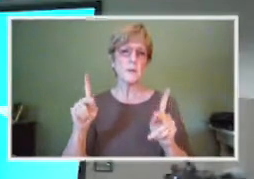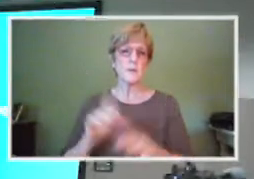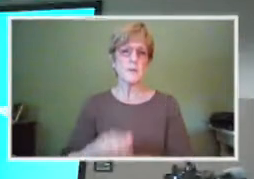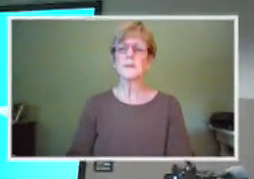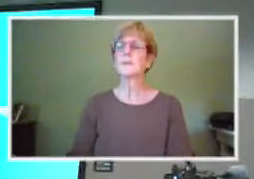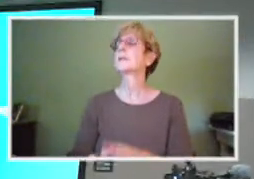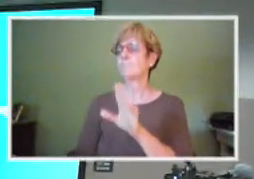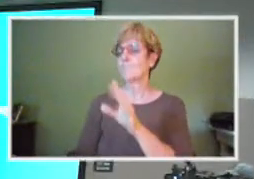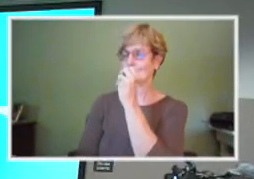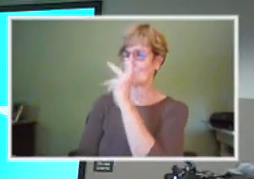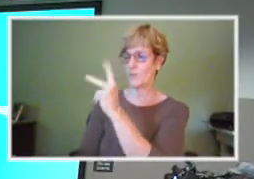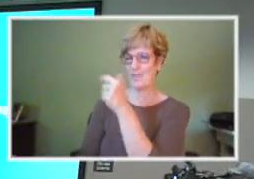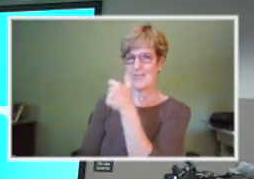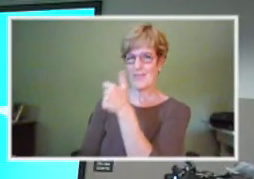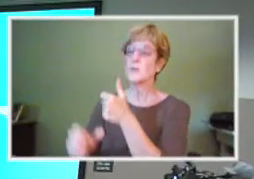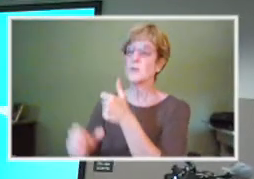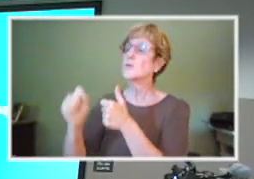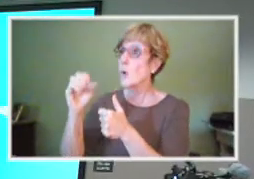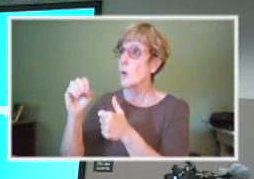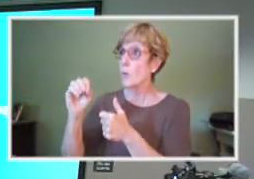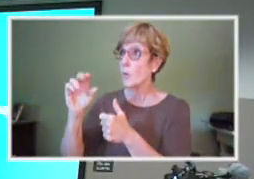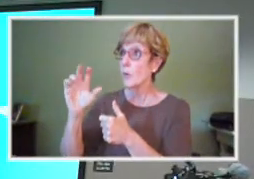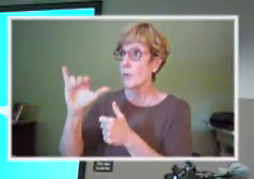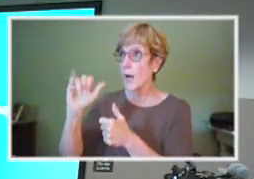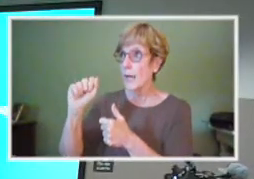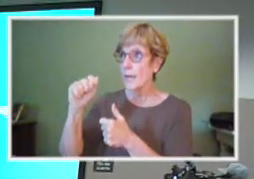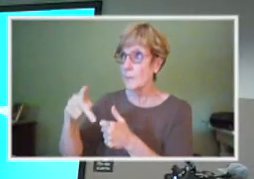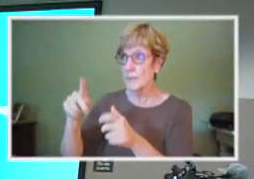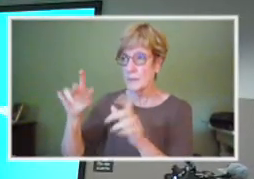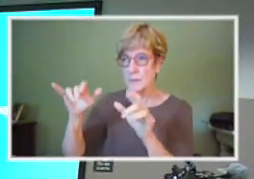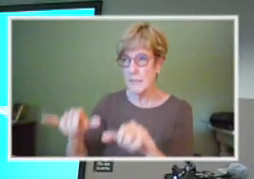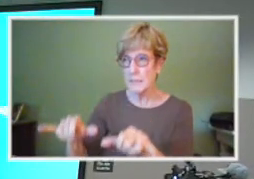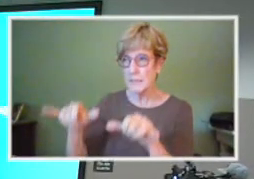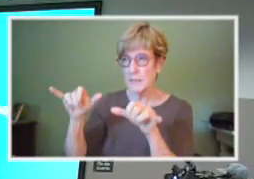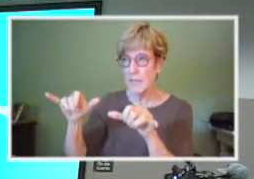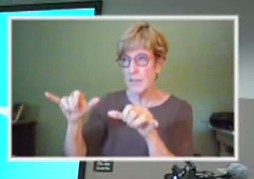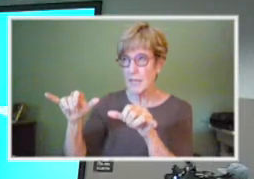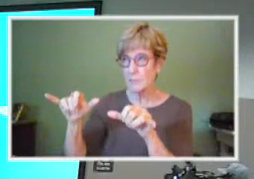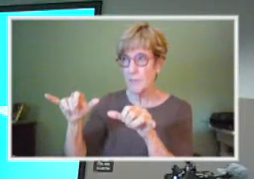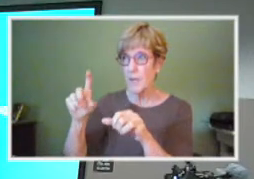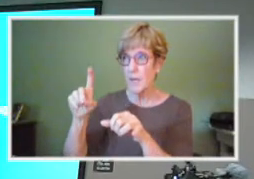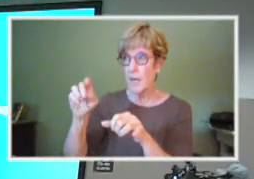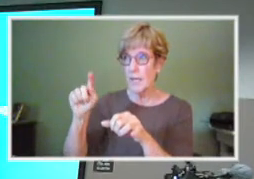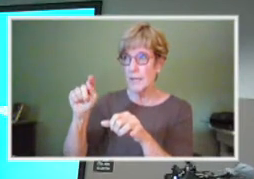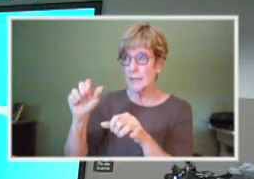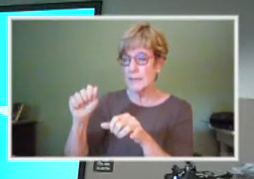So the YAP stayed the same, so then the data is skewed,